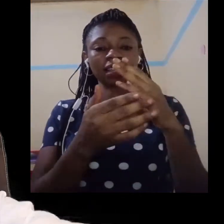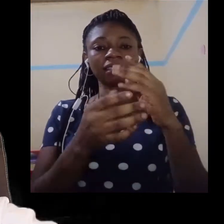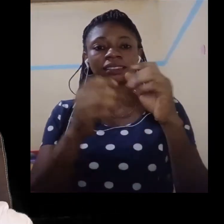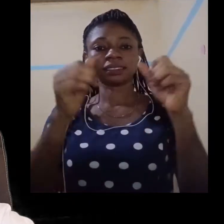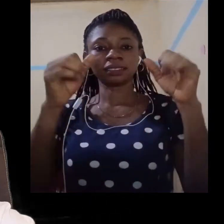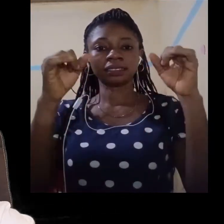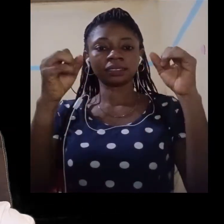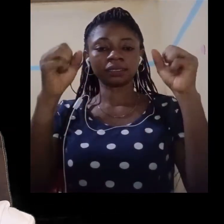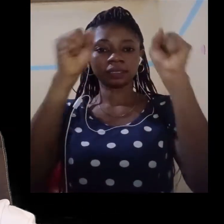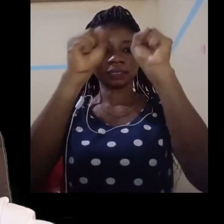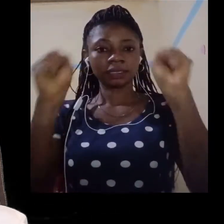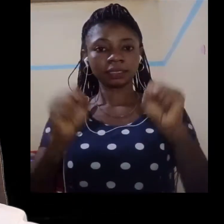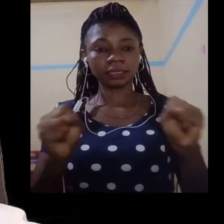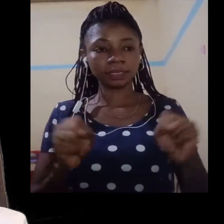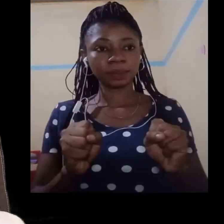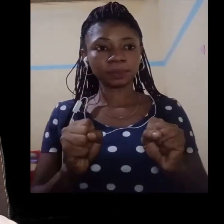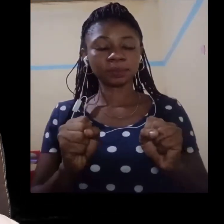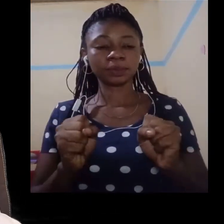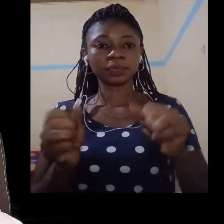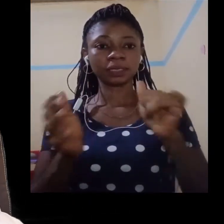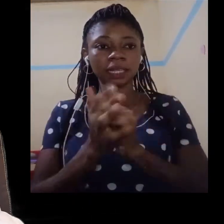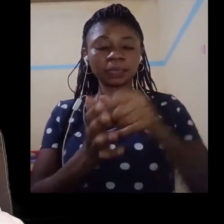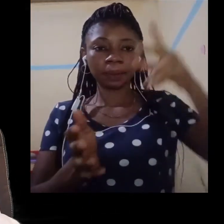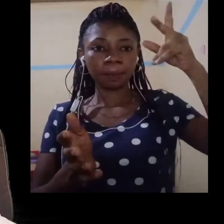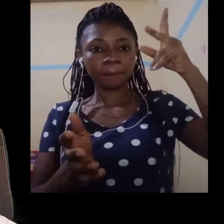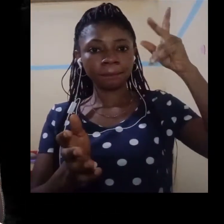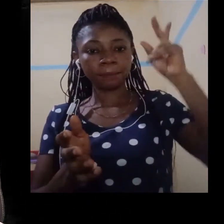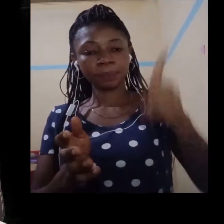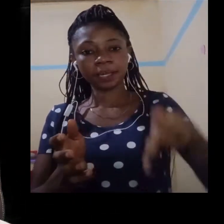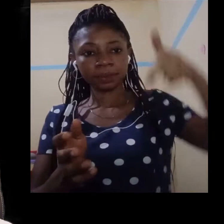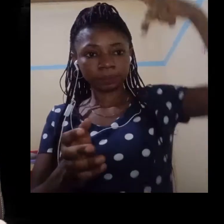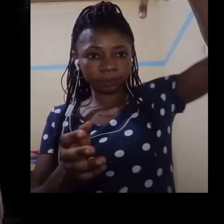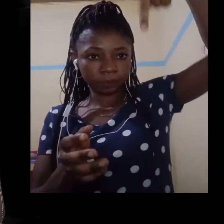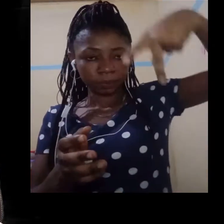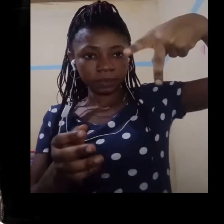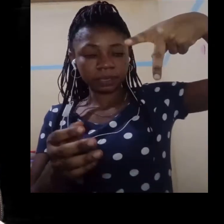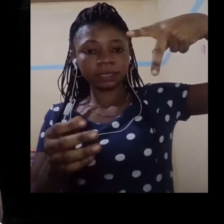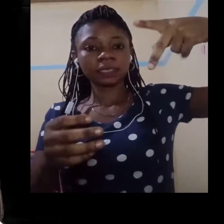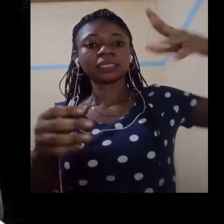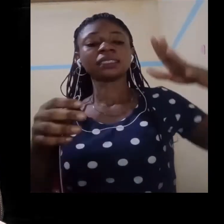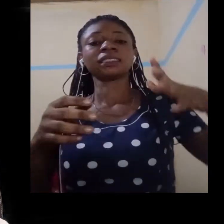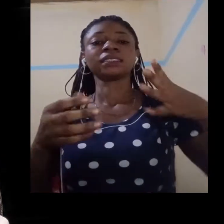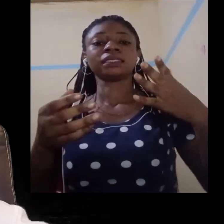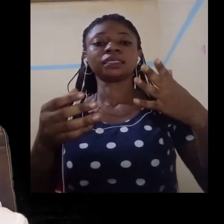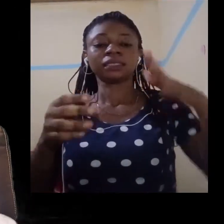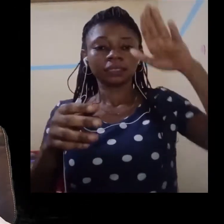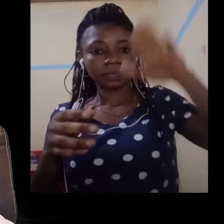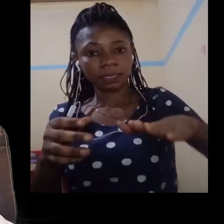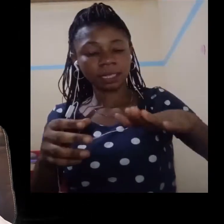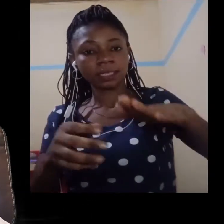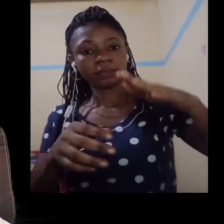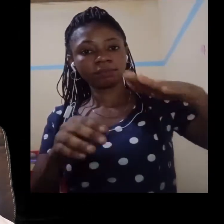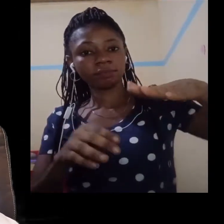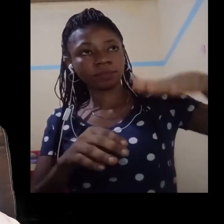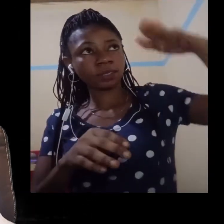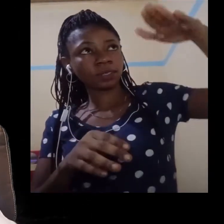orientation is facing downward, giving the motion of birth, like a forceful release of